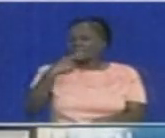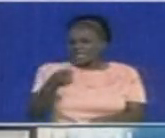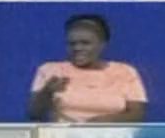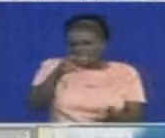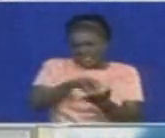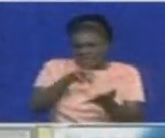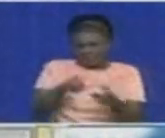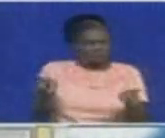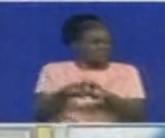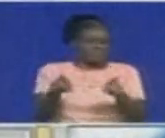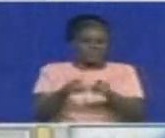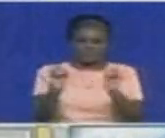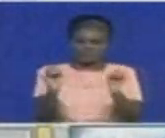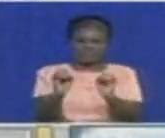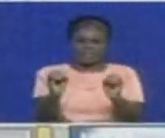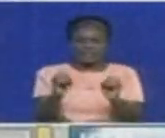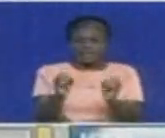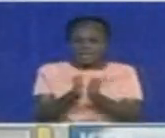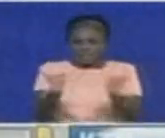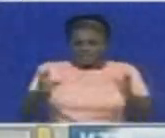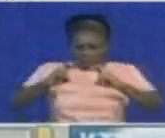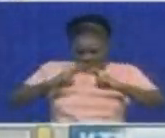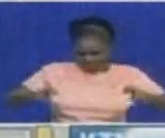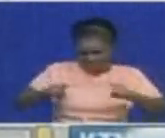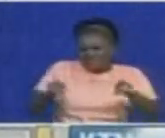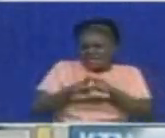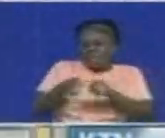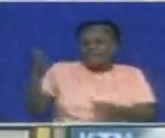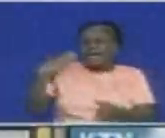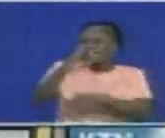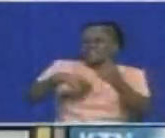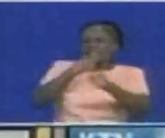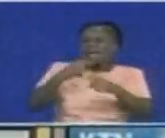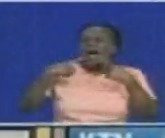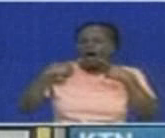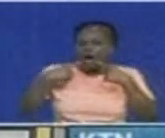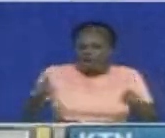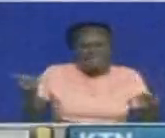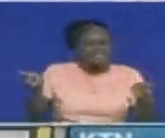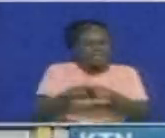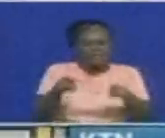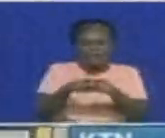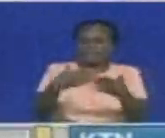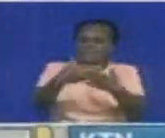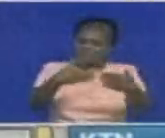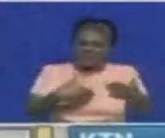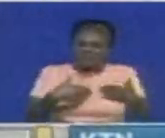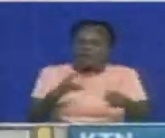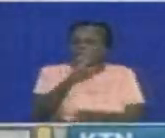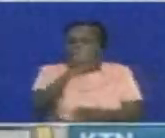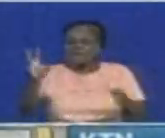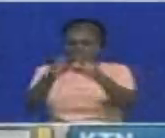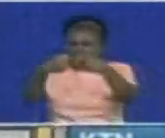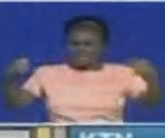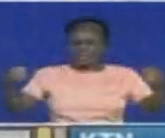security. The Inspector General of Police gave a similar order last year, right before terrorists attacked the Westgate Mall in